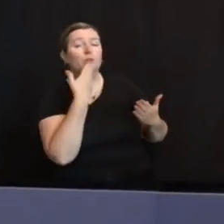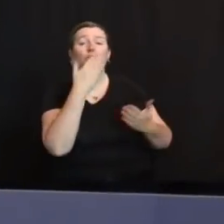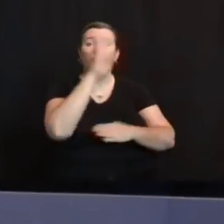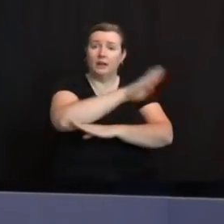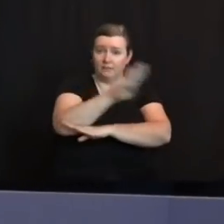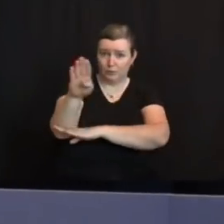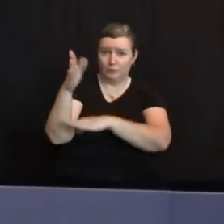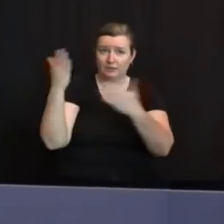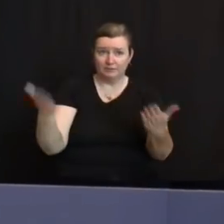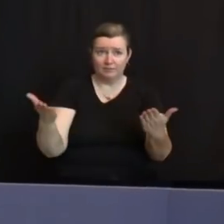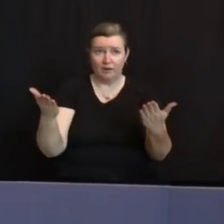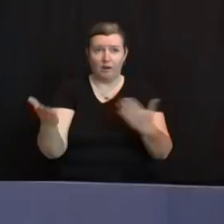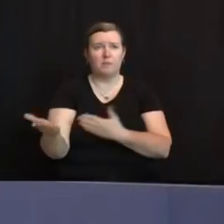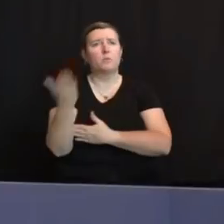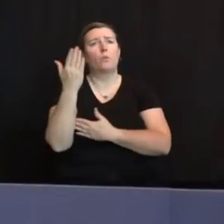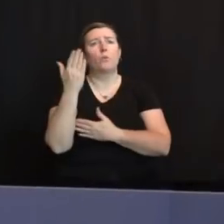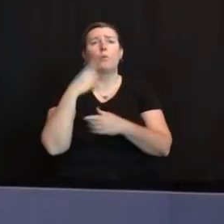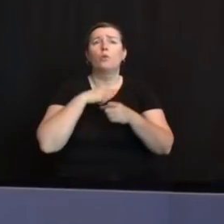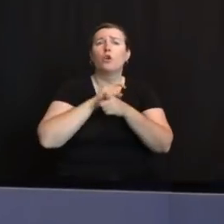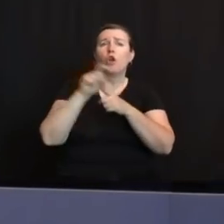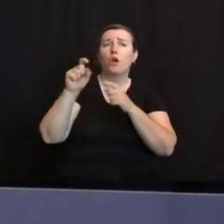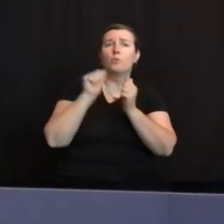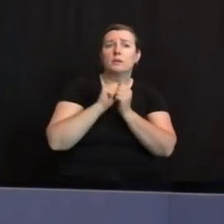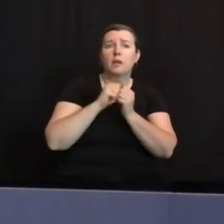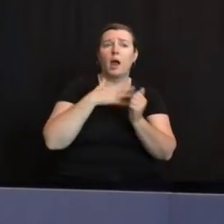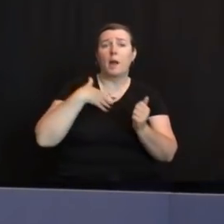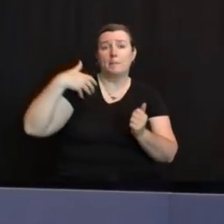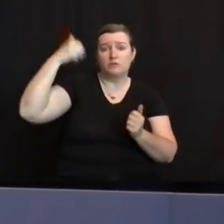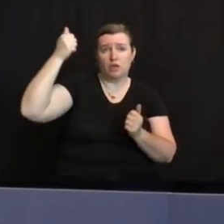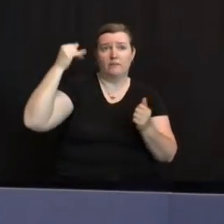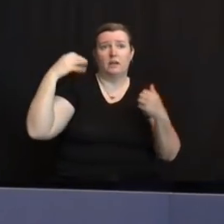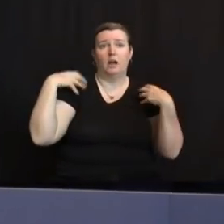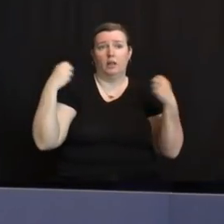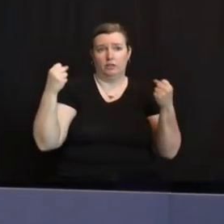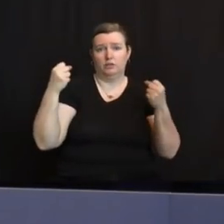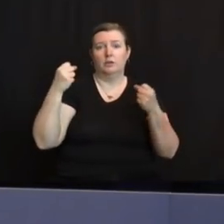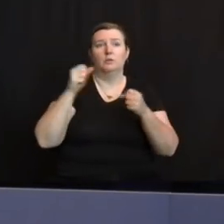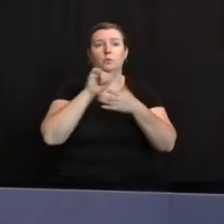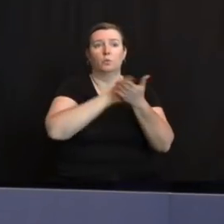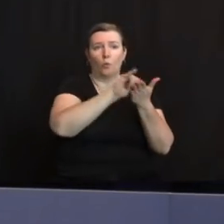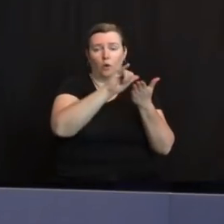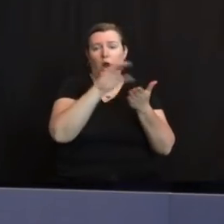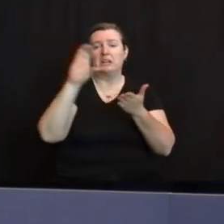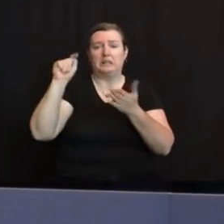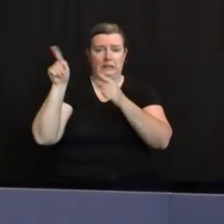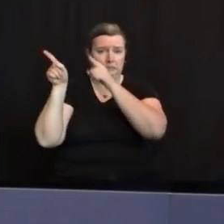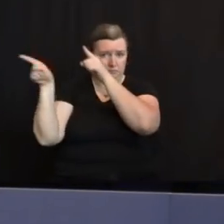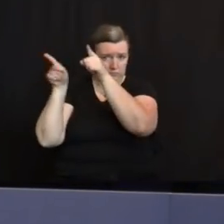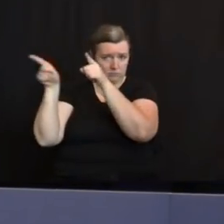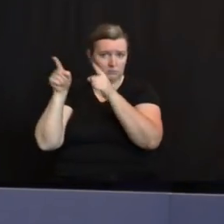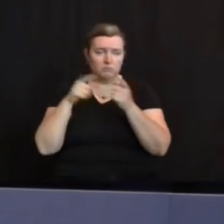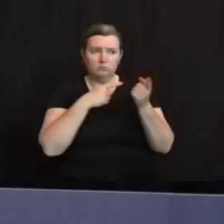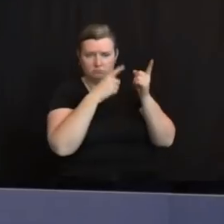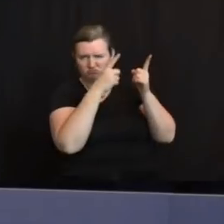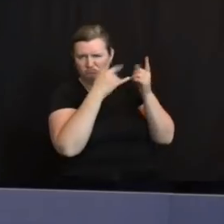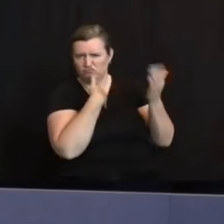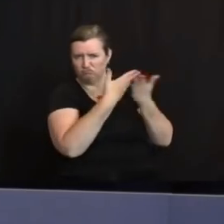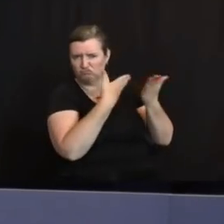spoke with the Commissioners of Health for Connecticut and New York to develop a coordinated guidance on our joint